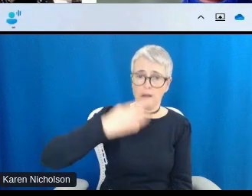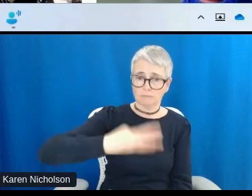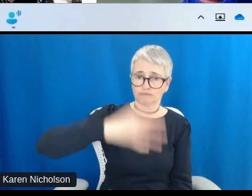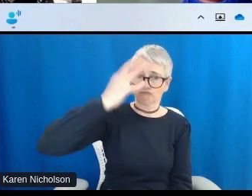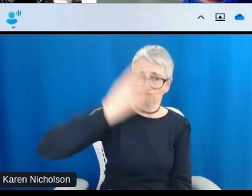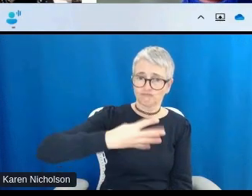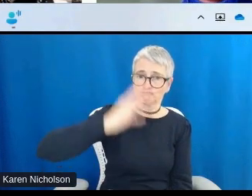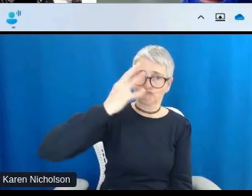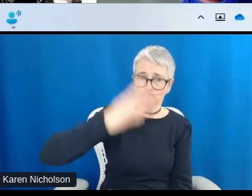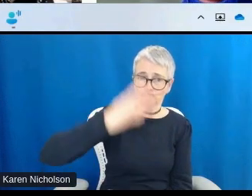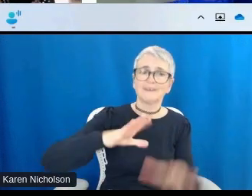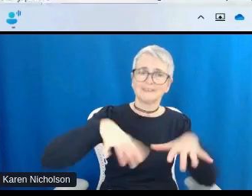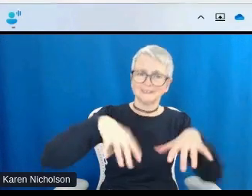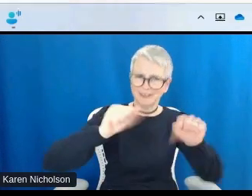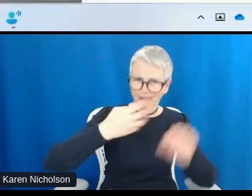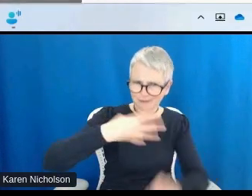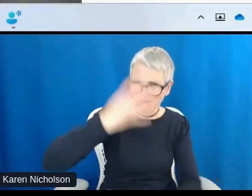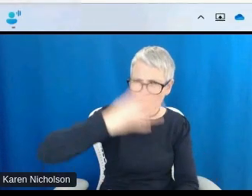Start scrolling down.